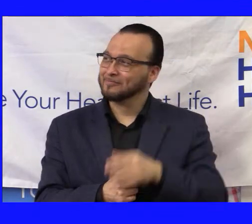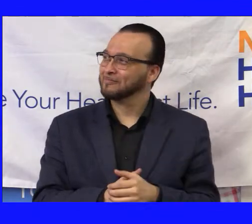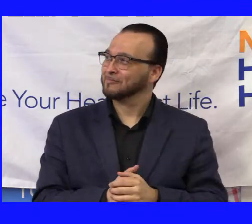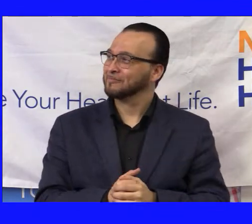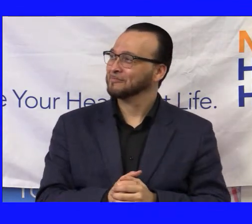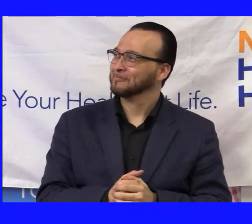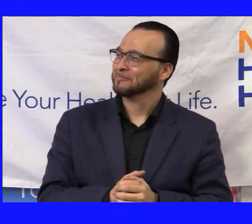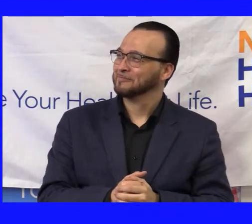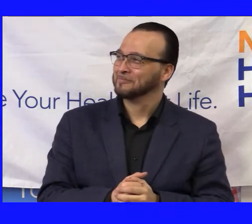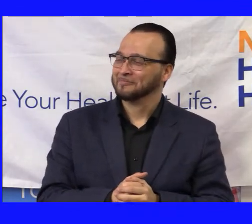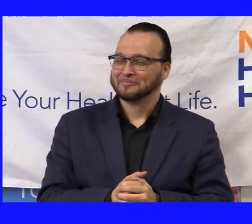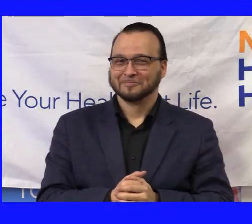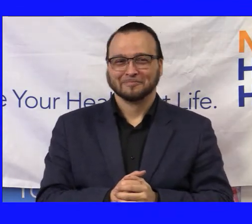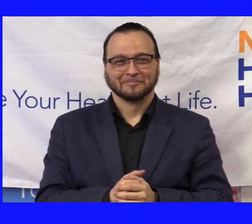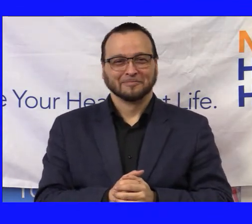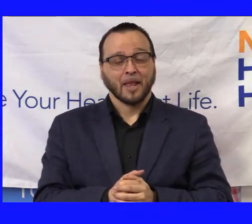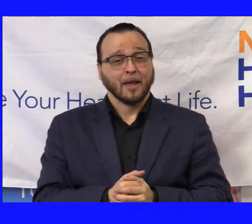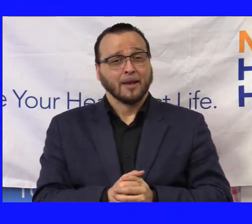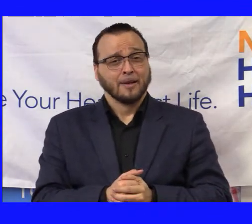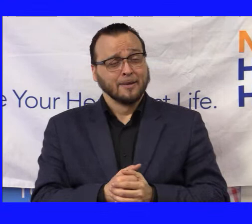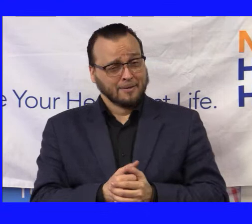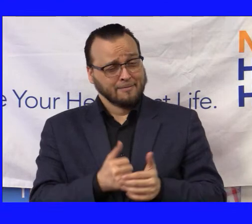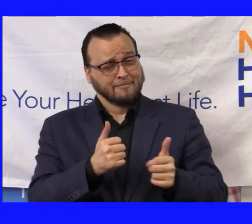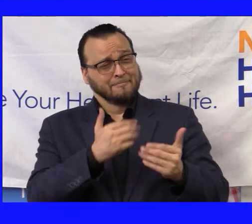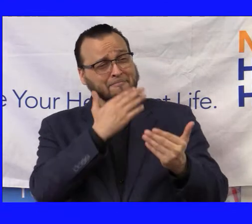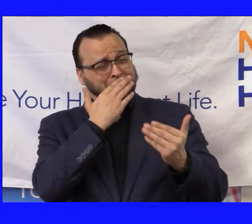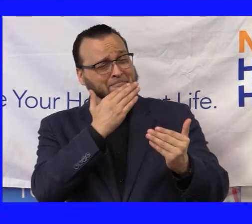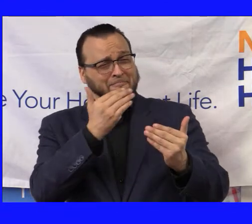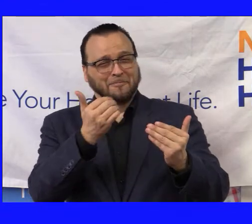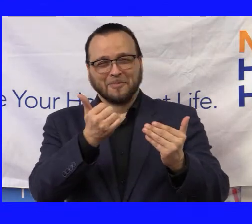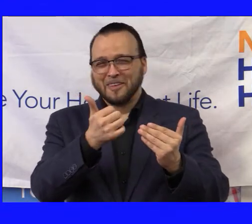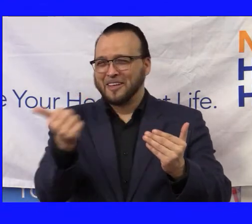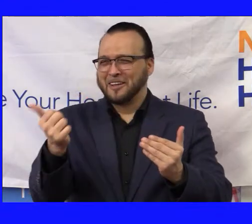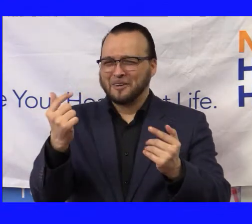Thank you again so much. Any questions or comments?